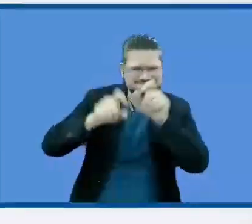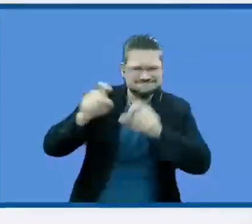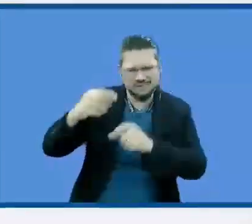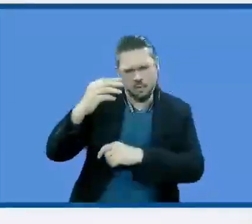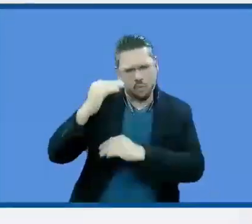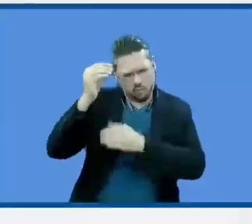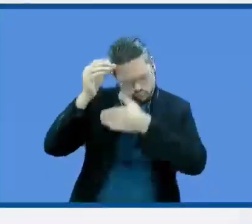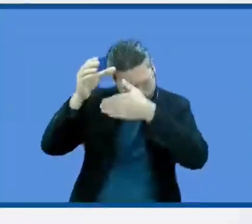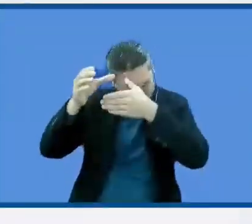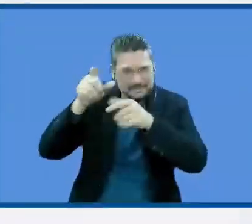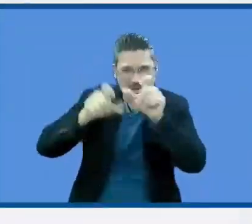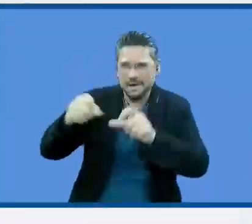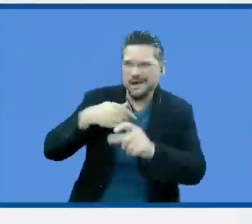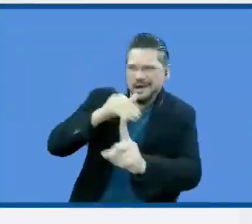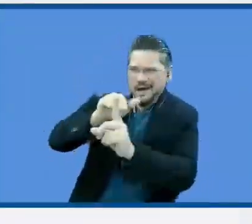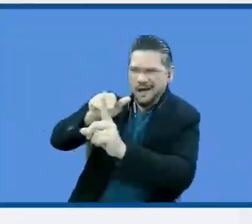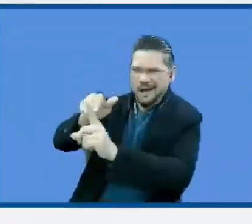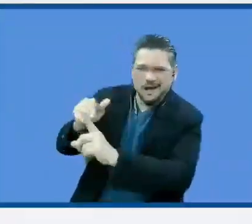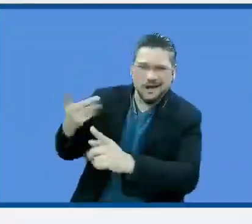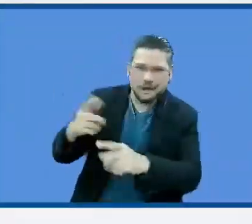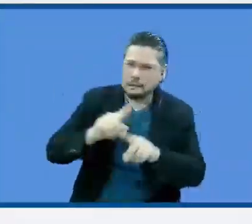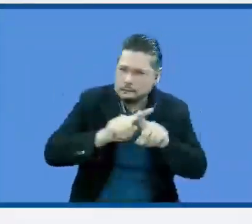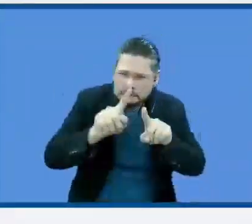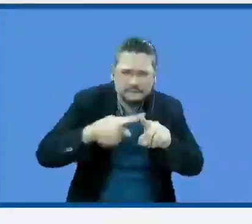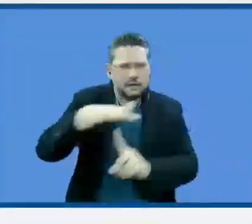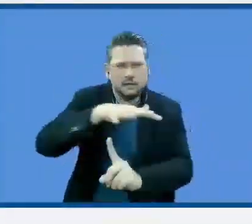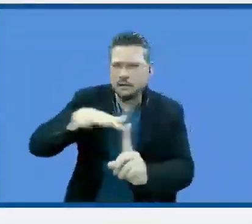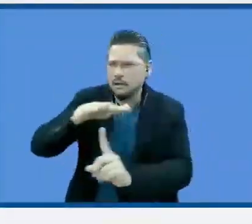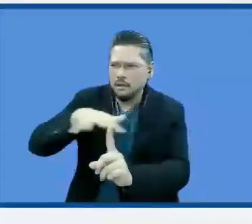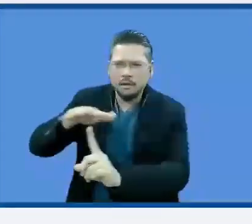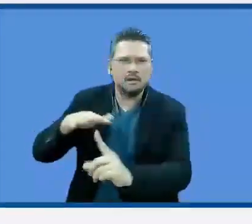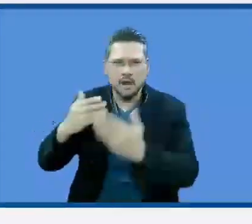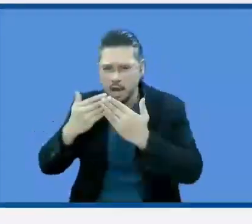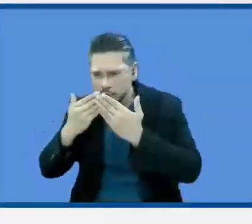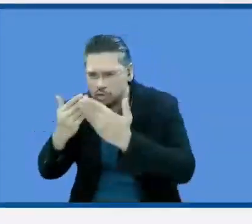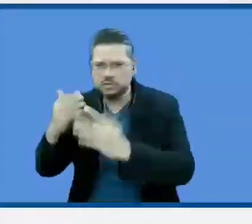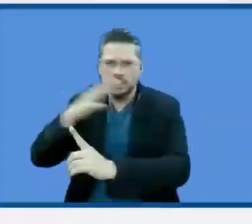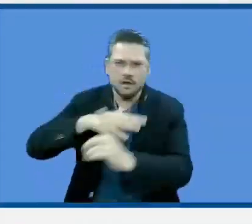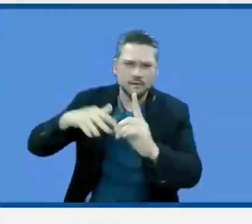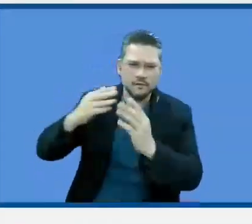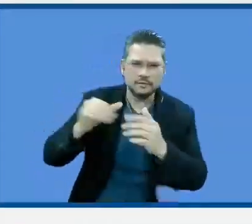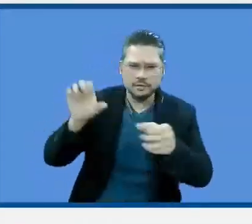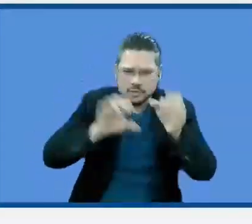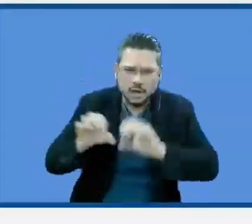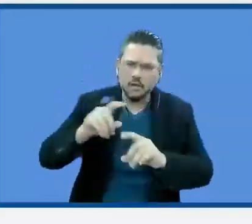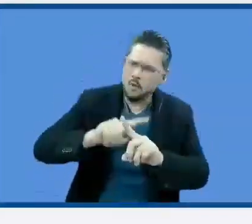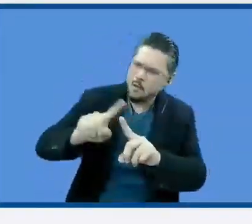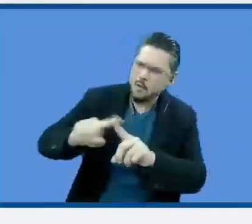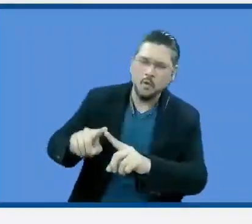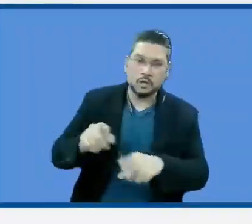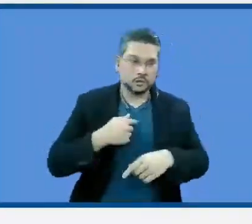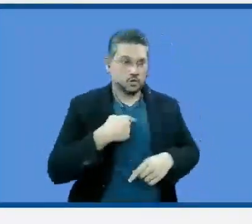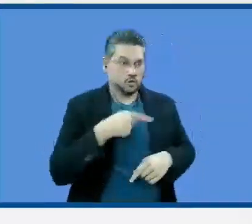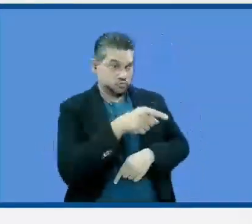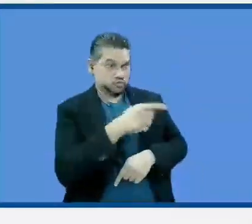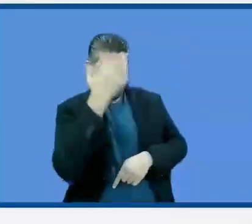systems, but also environmental sciences, education, and psychology. And I applaud your government putting together from